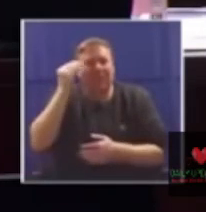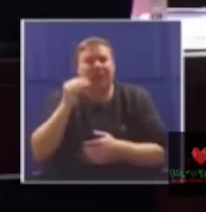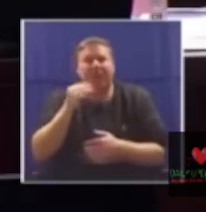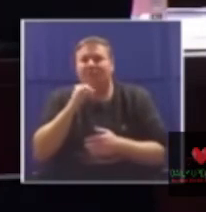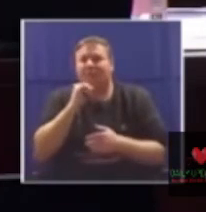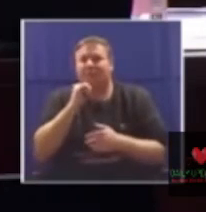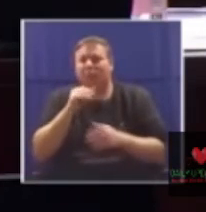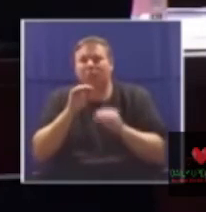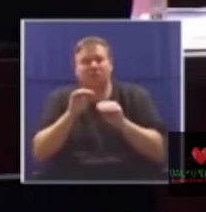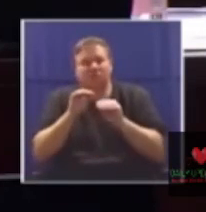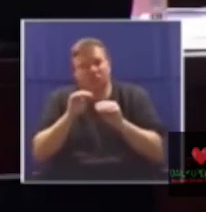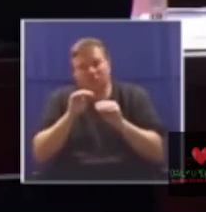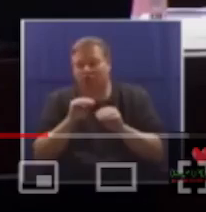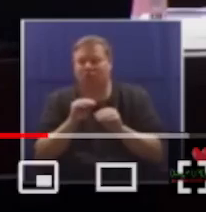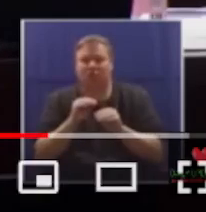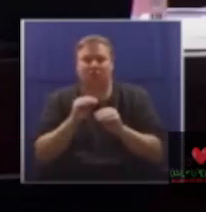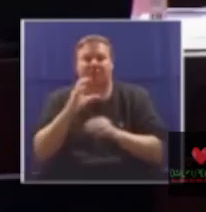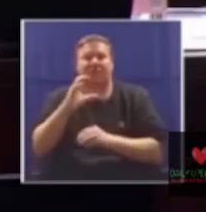in civil engineering,